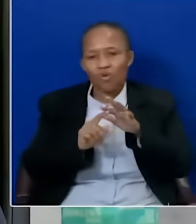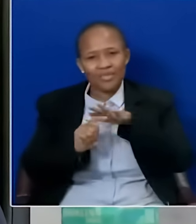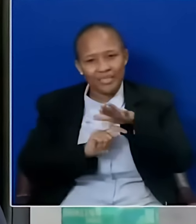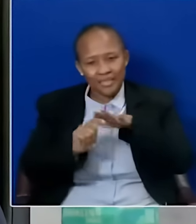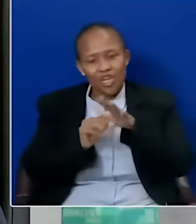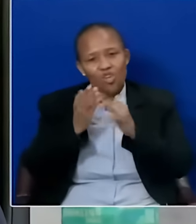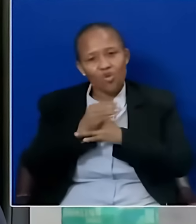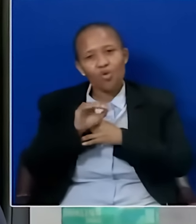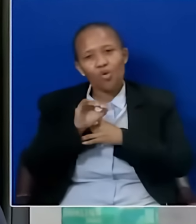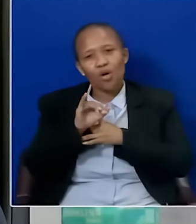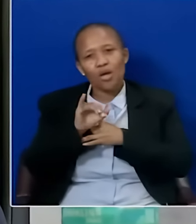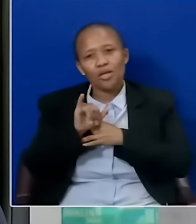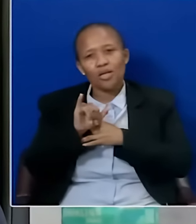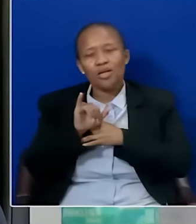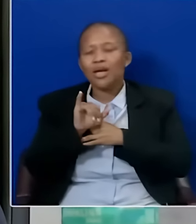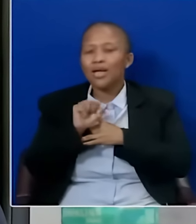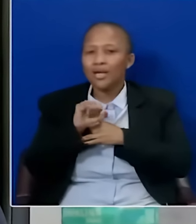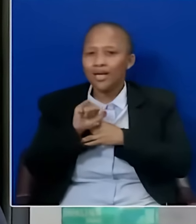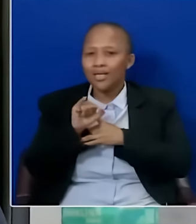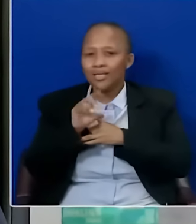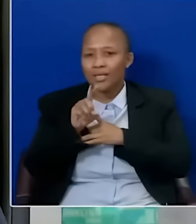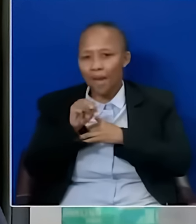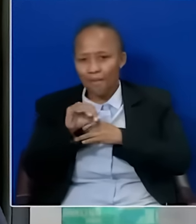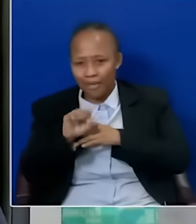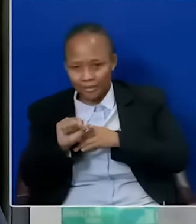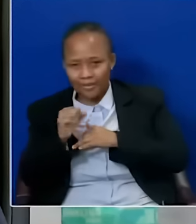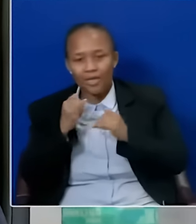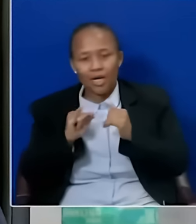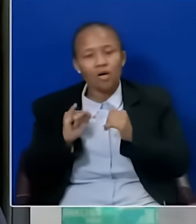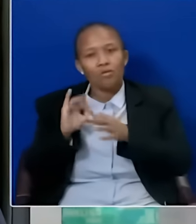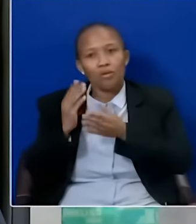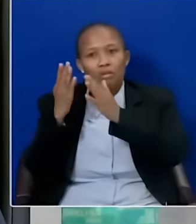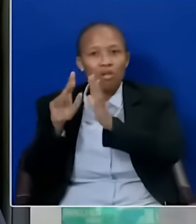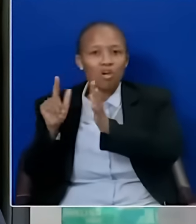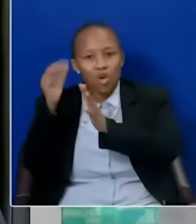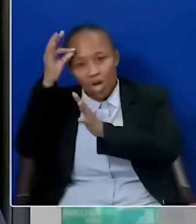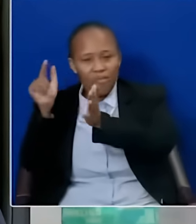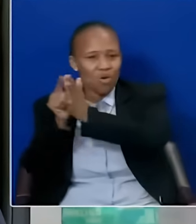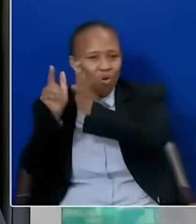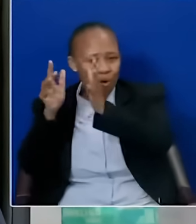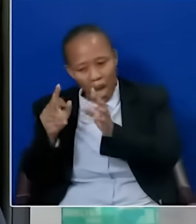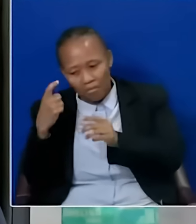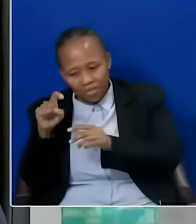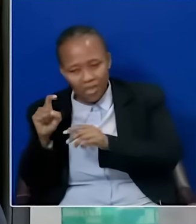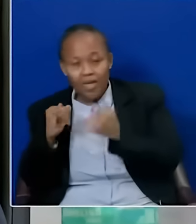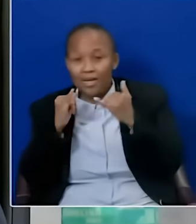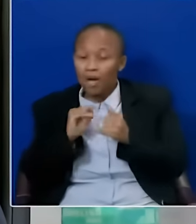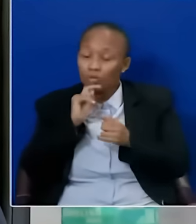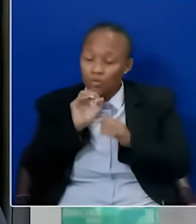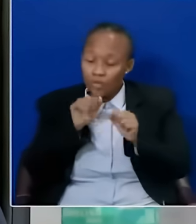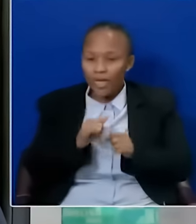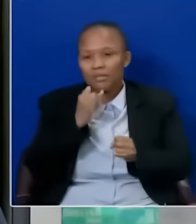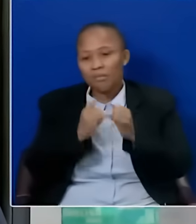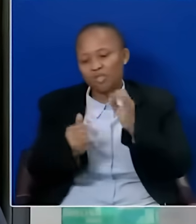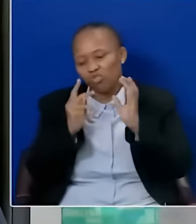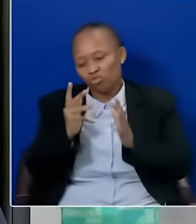available to the prosecutor. And in some instances, that's when such mistakes do happen. So